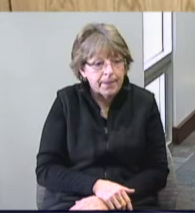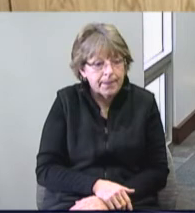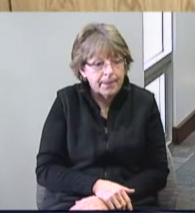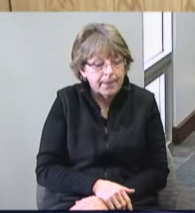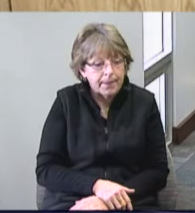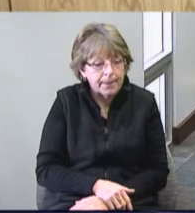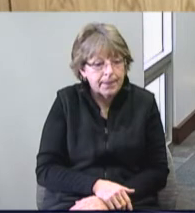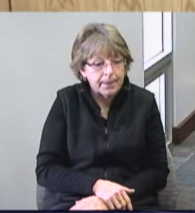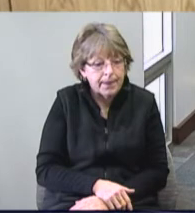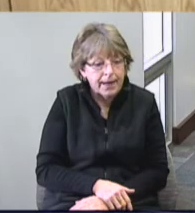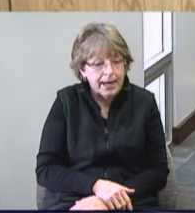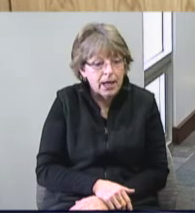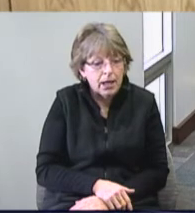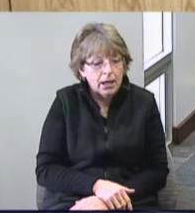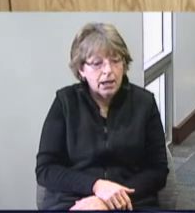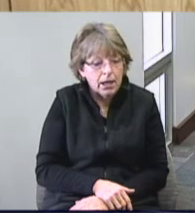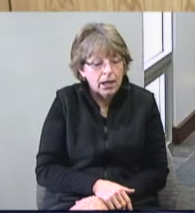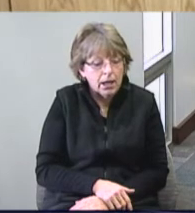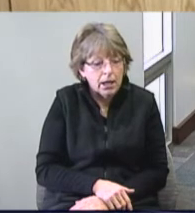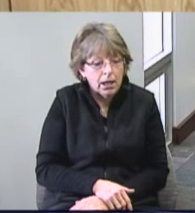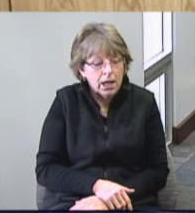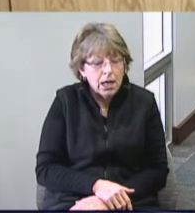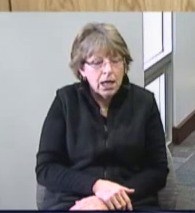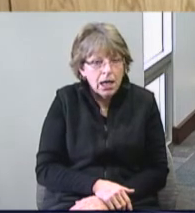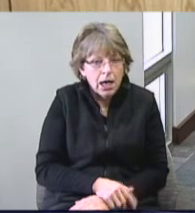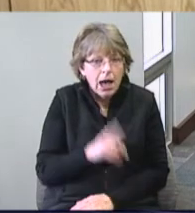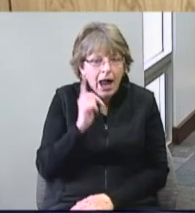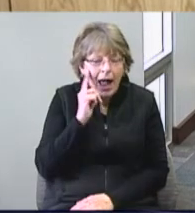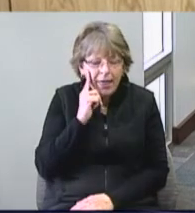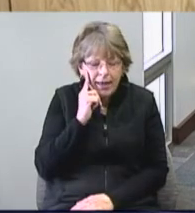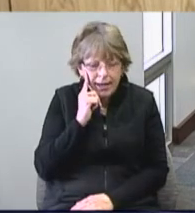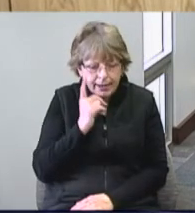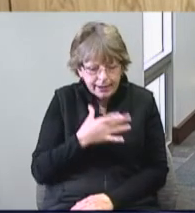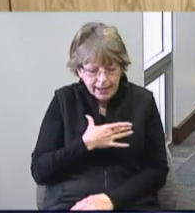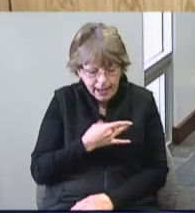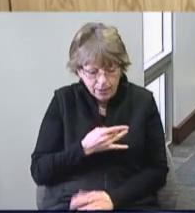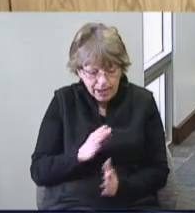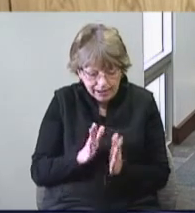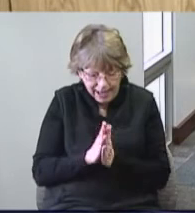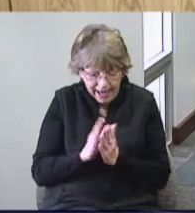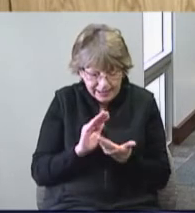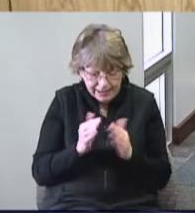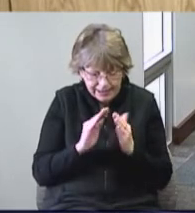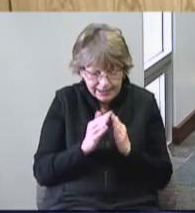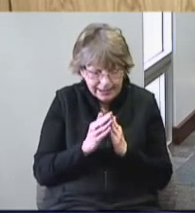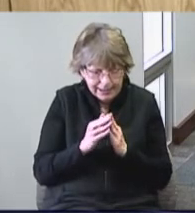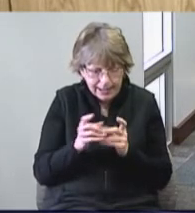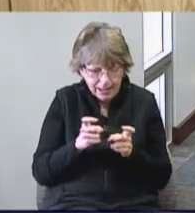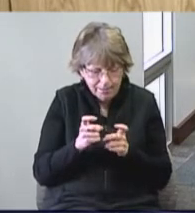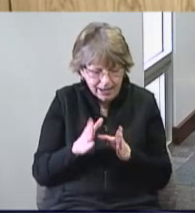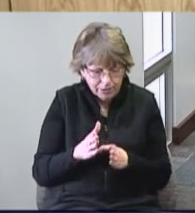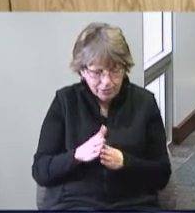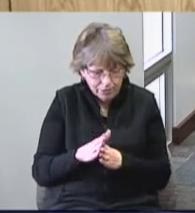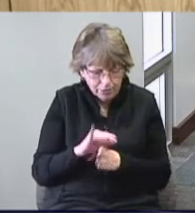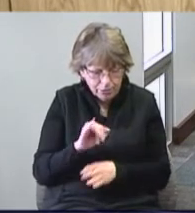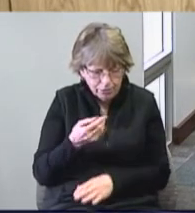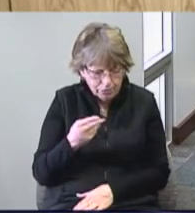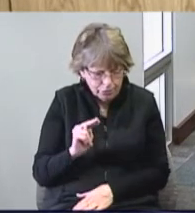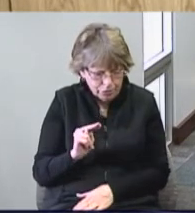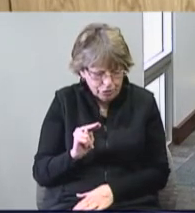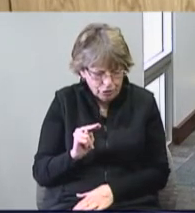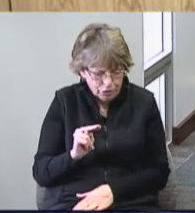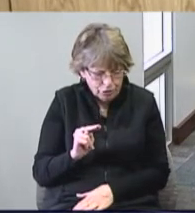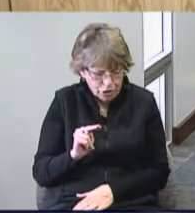I would perhaps ask our city manager, John Deerdoff. John, your letter of November 3rd, November